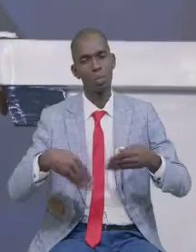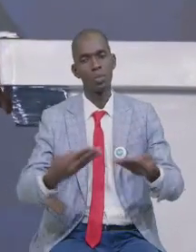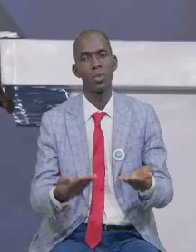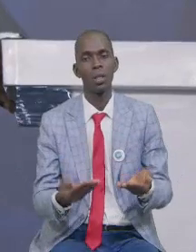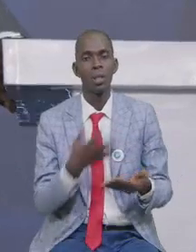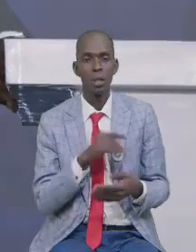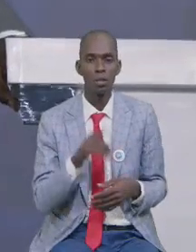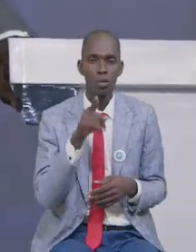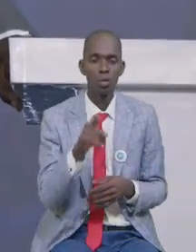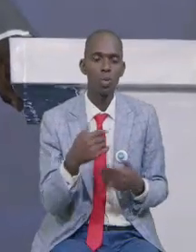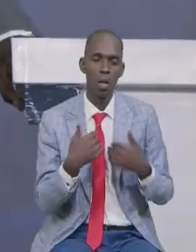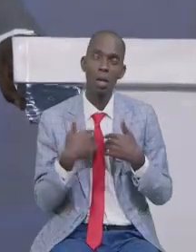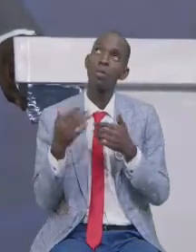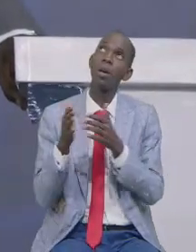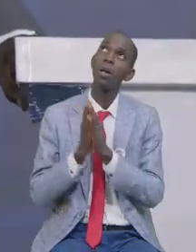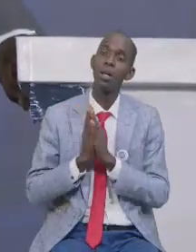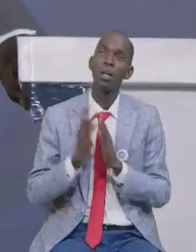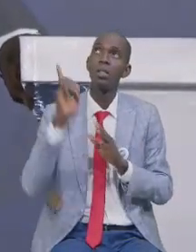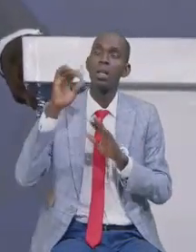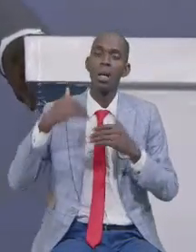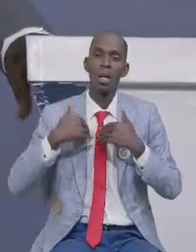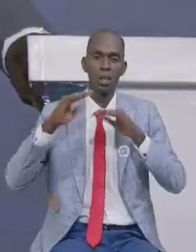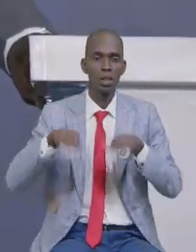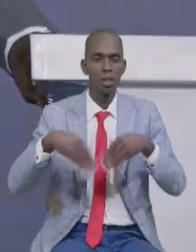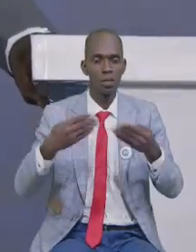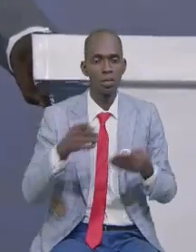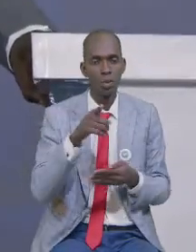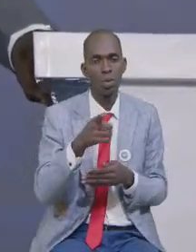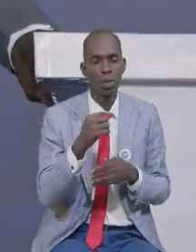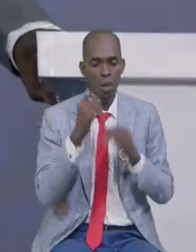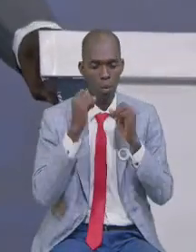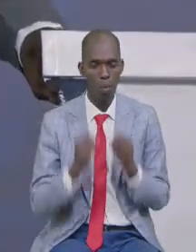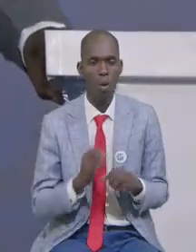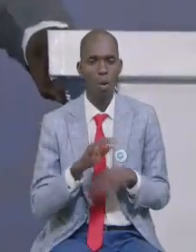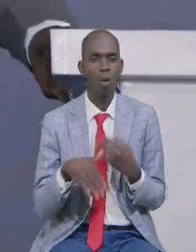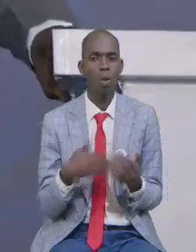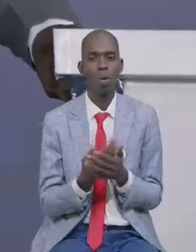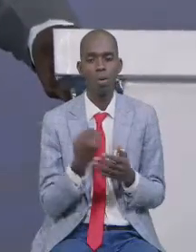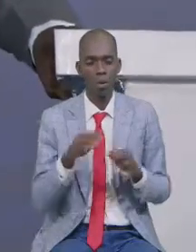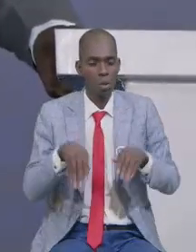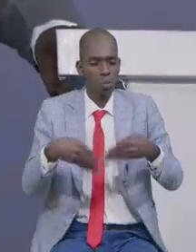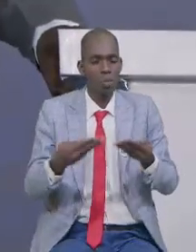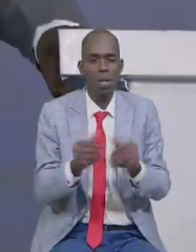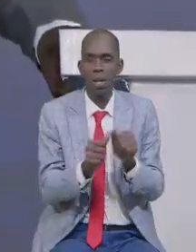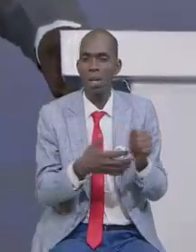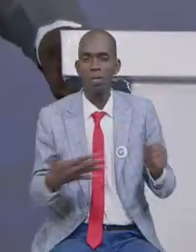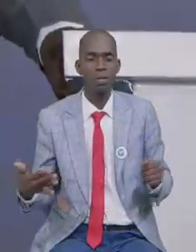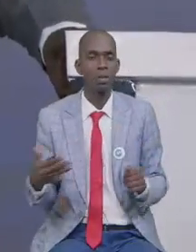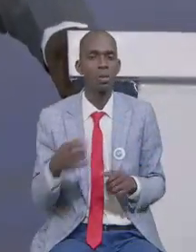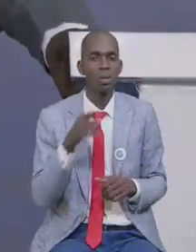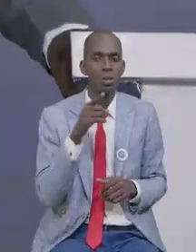have demanded. And he has given you all the power, all the provision, everything your